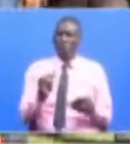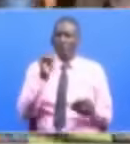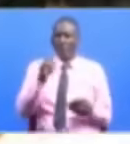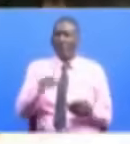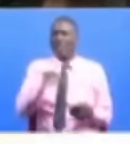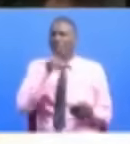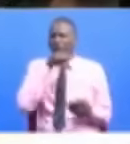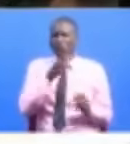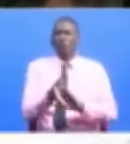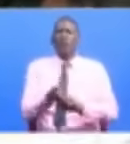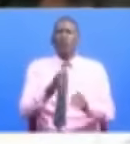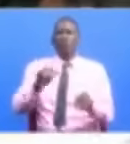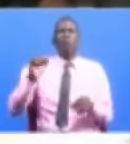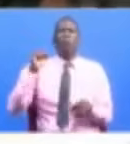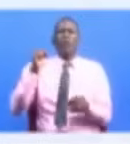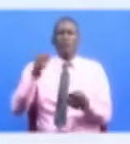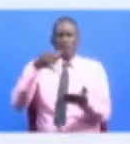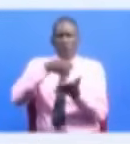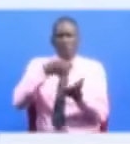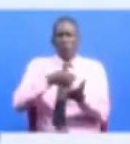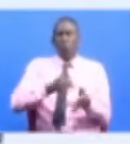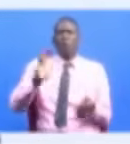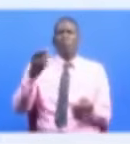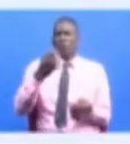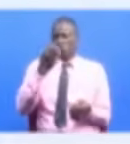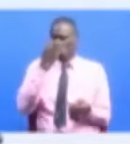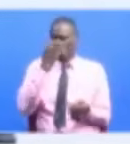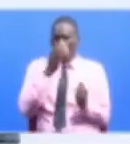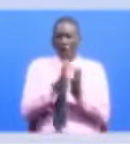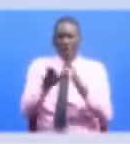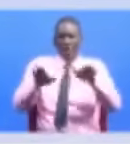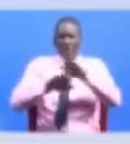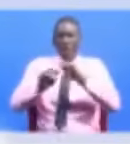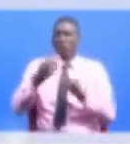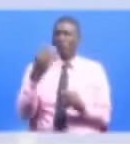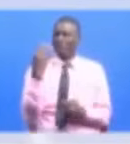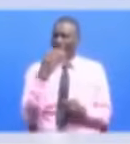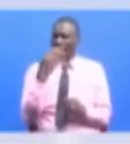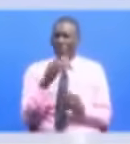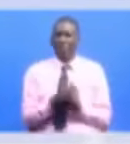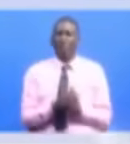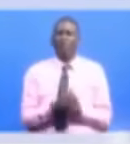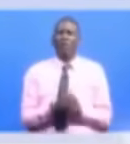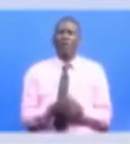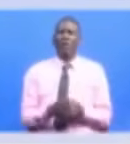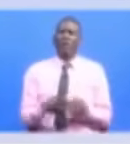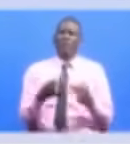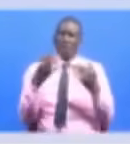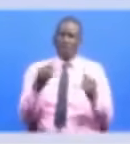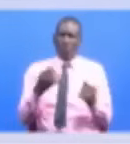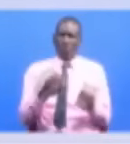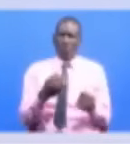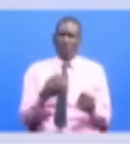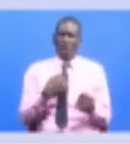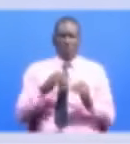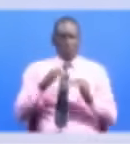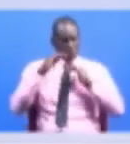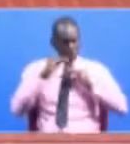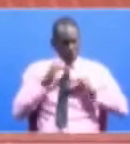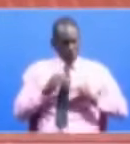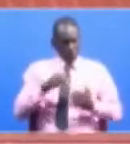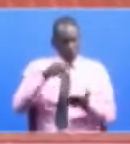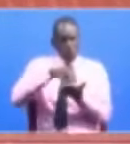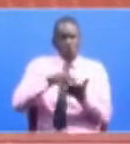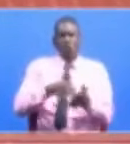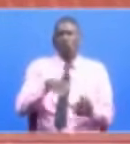calling on Odinga to quit politics, including President Ruto and his deputy Rigathi Gachagua, seem to have found a soft